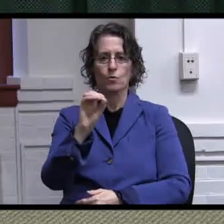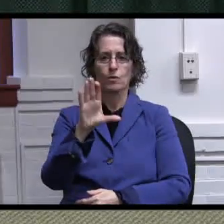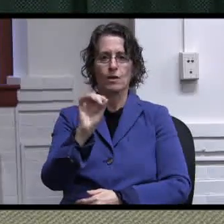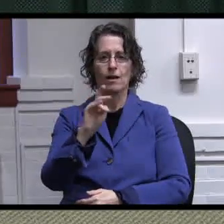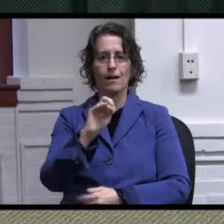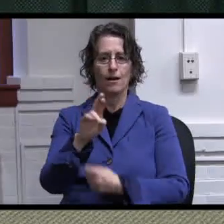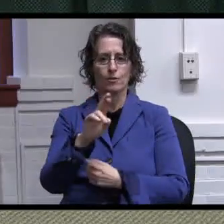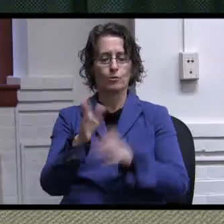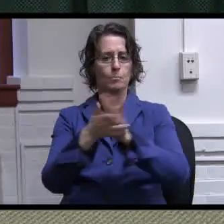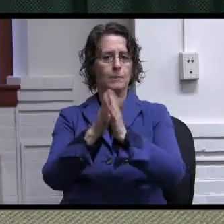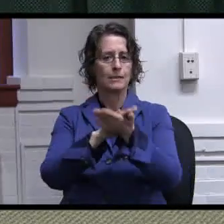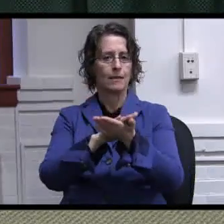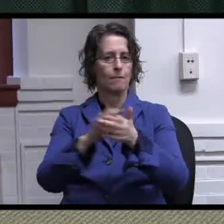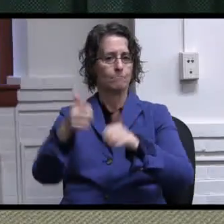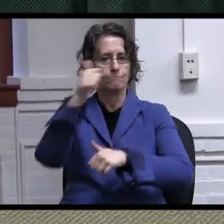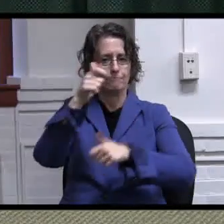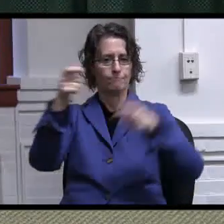Board.